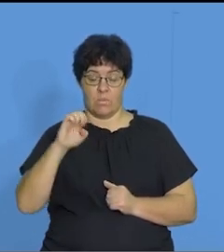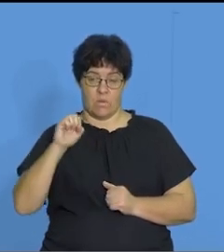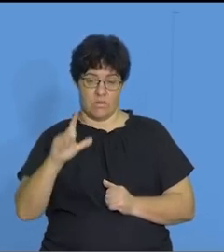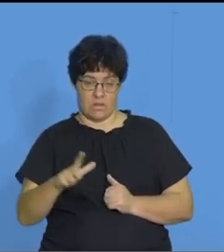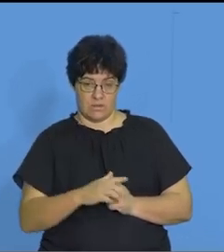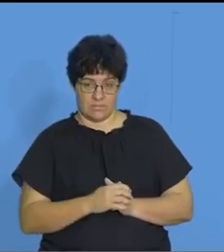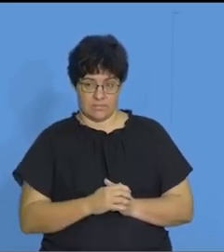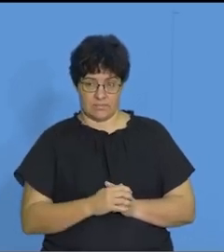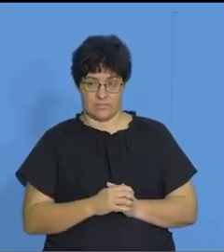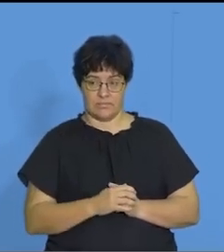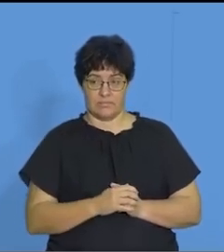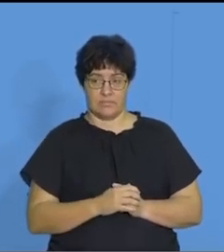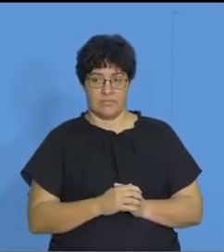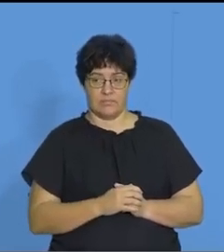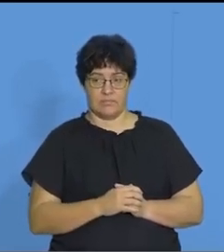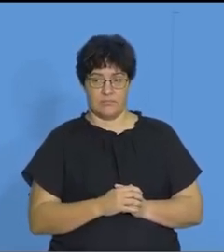that's